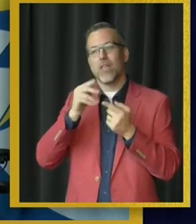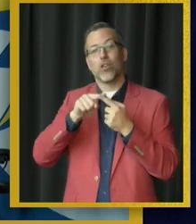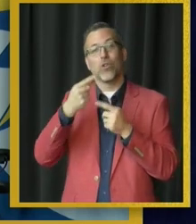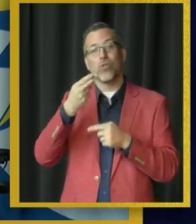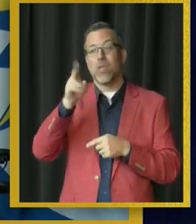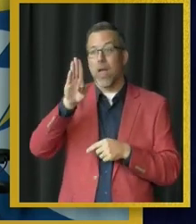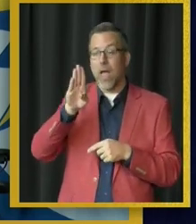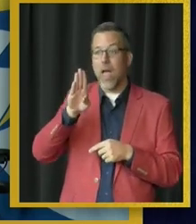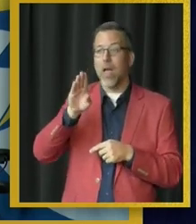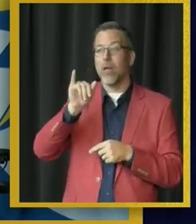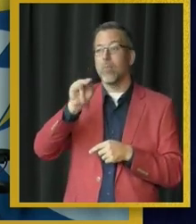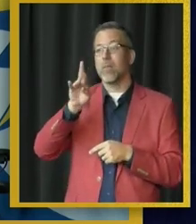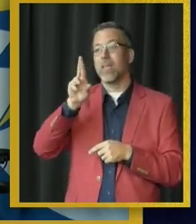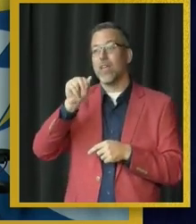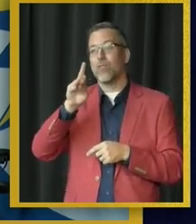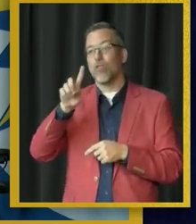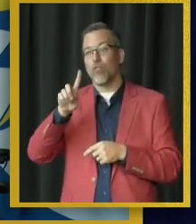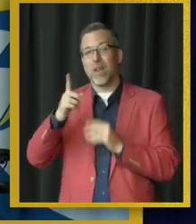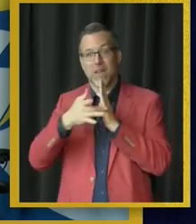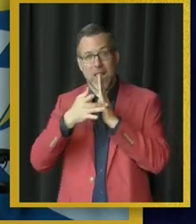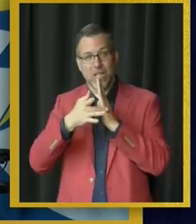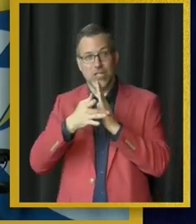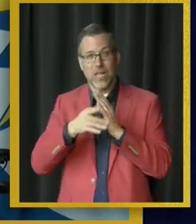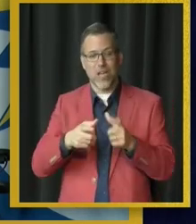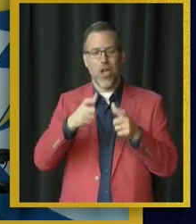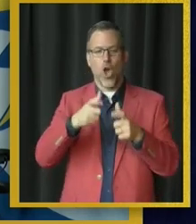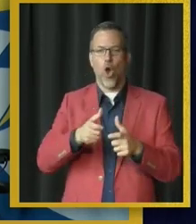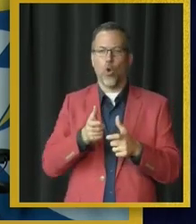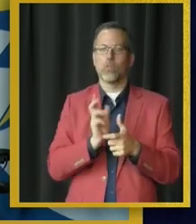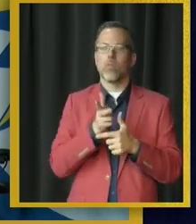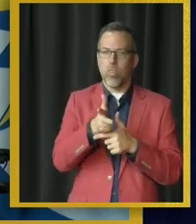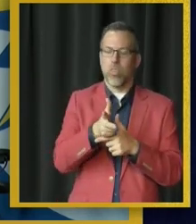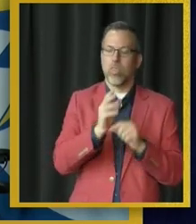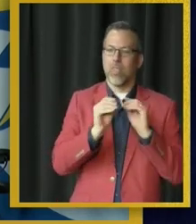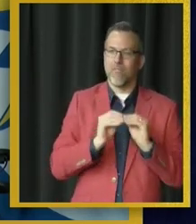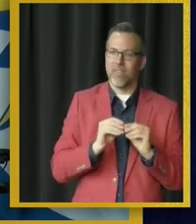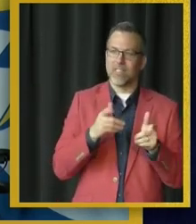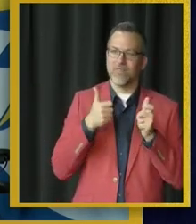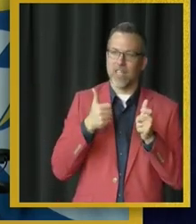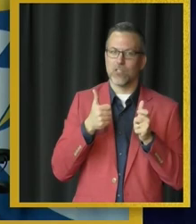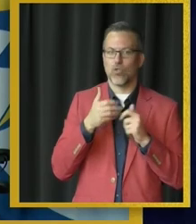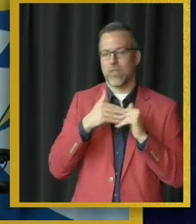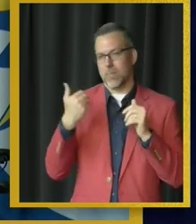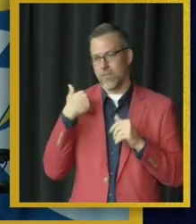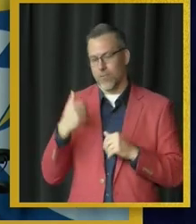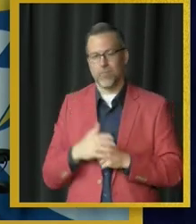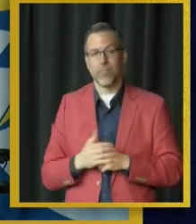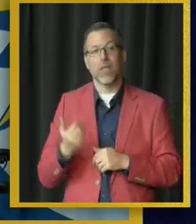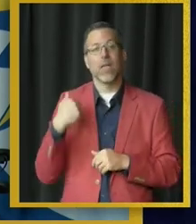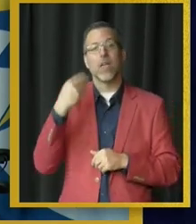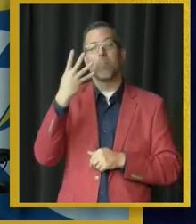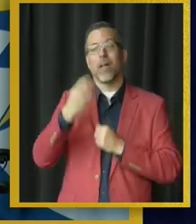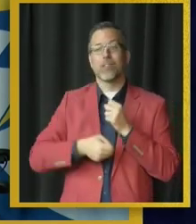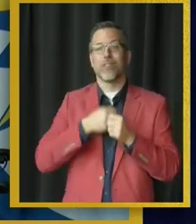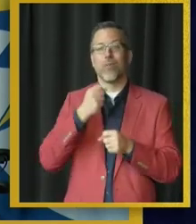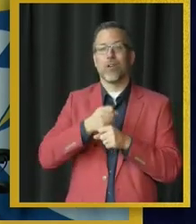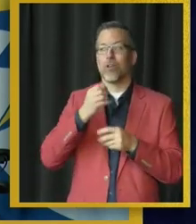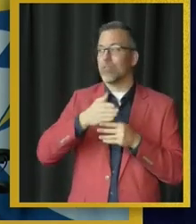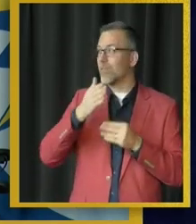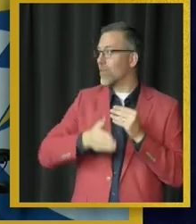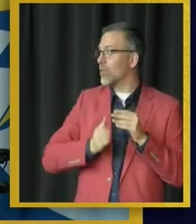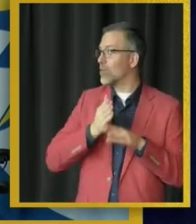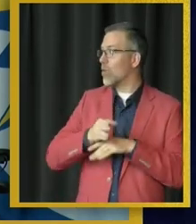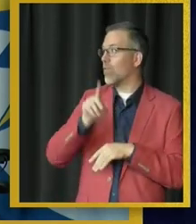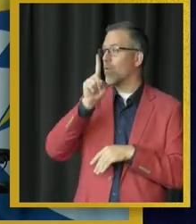infrared technology, potholes are being repaired quicker and more effectively than ever. In the last 4 years, we've completed over